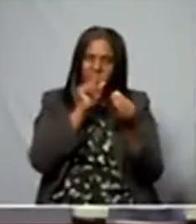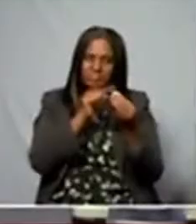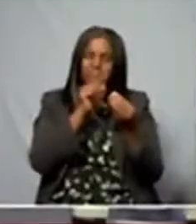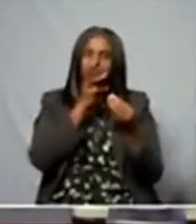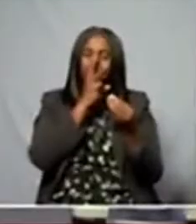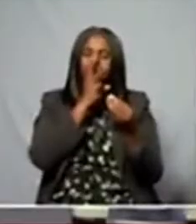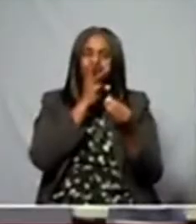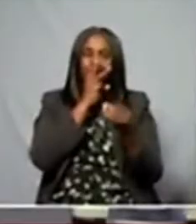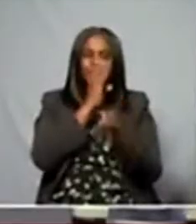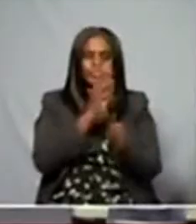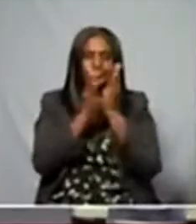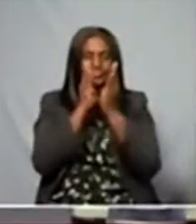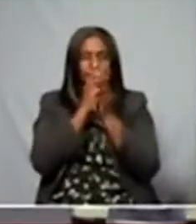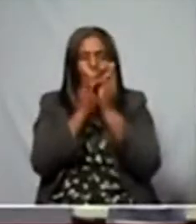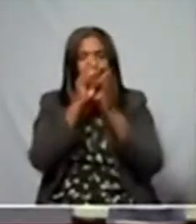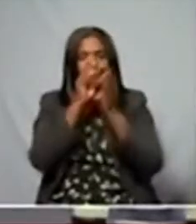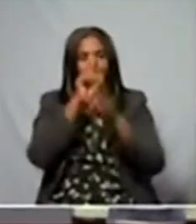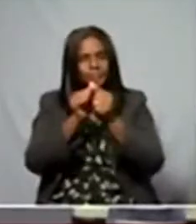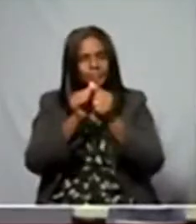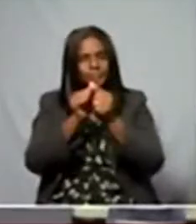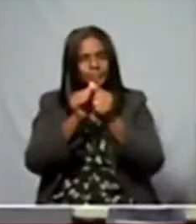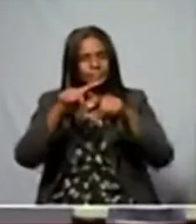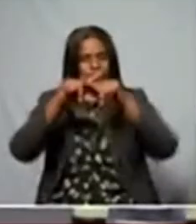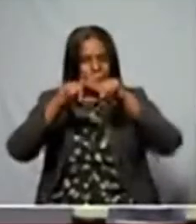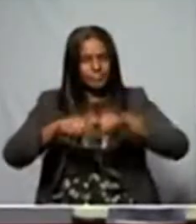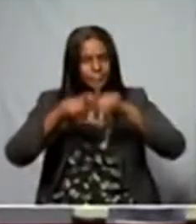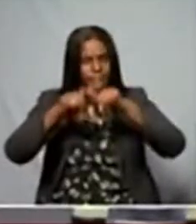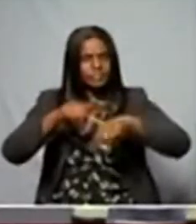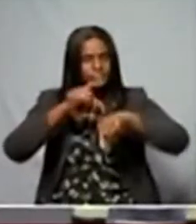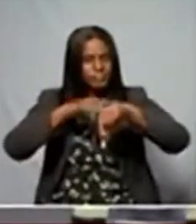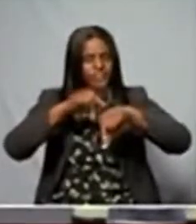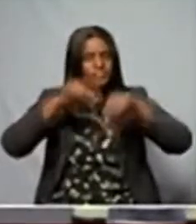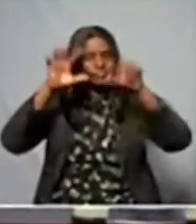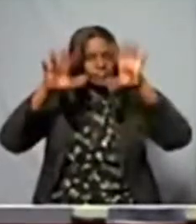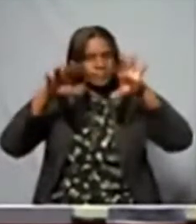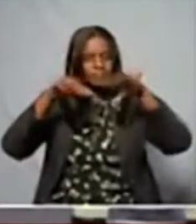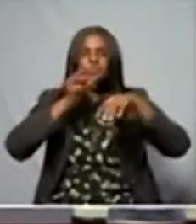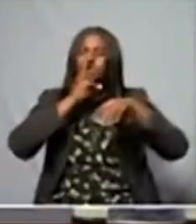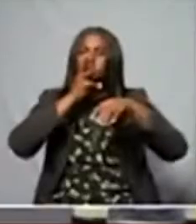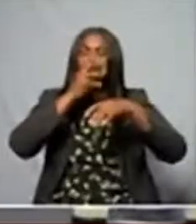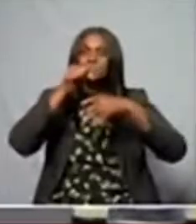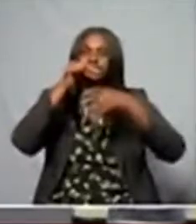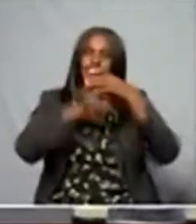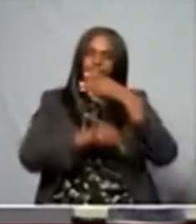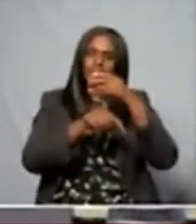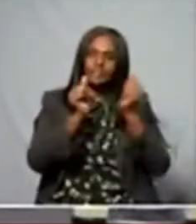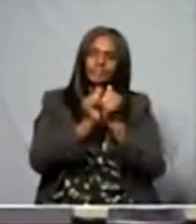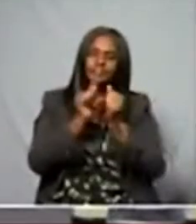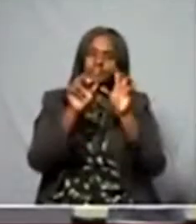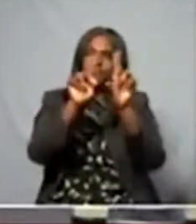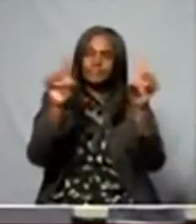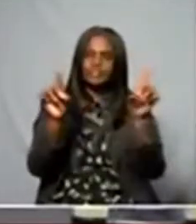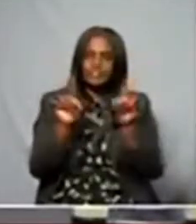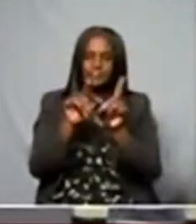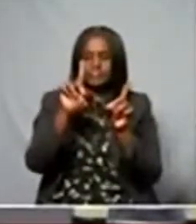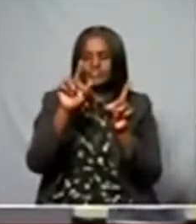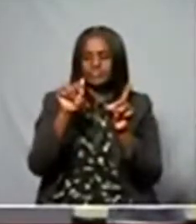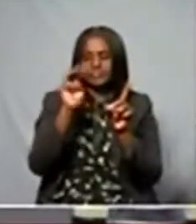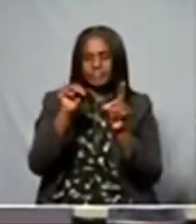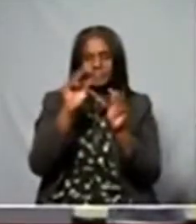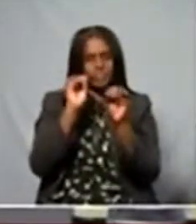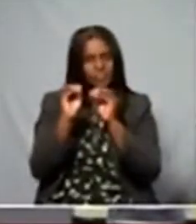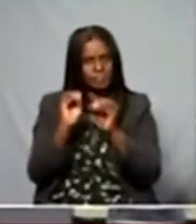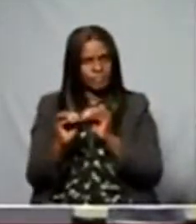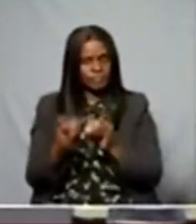infrastructure projects with seasonal dependencies, e.g. borehole drilling and dam rehabilitation.